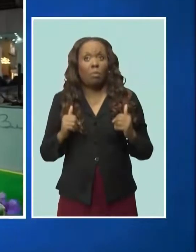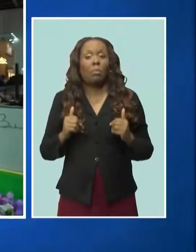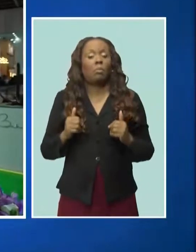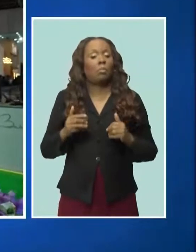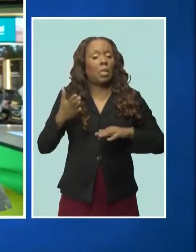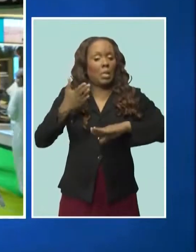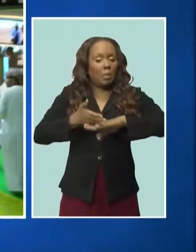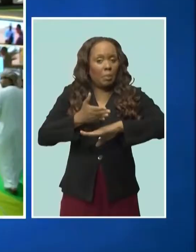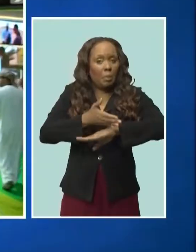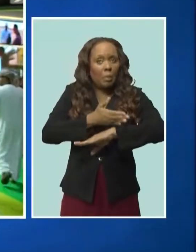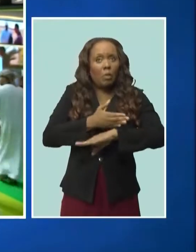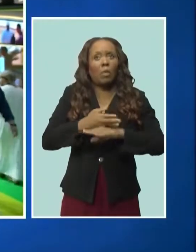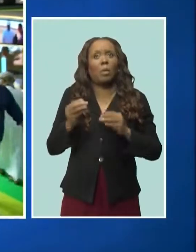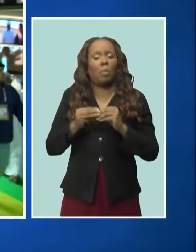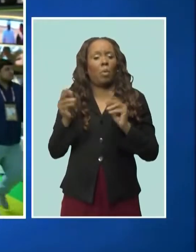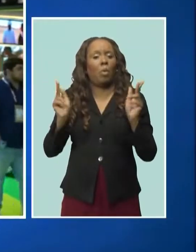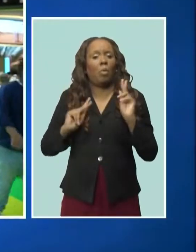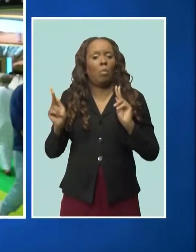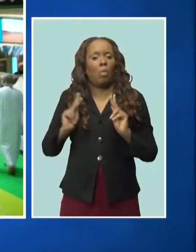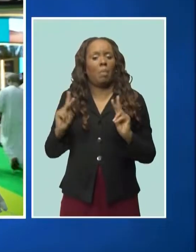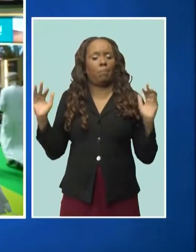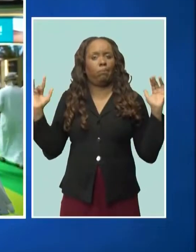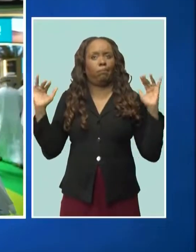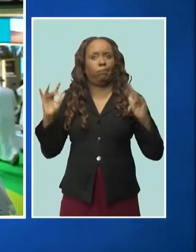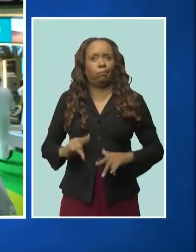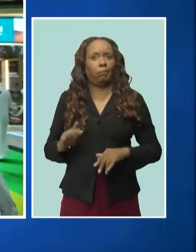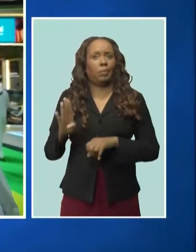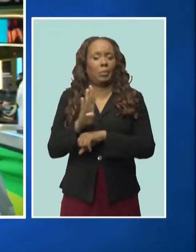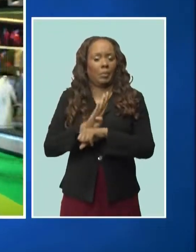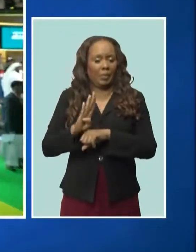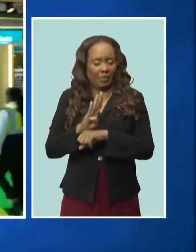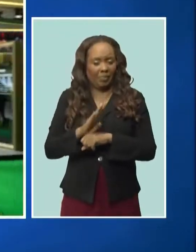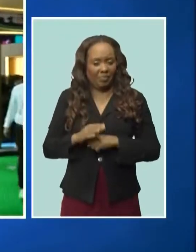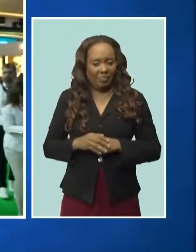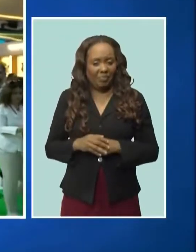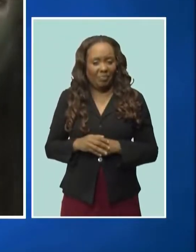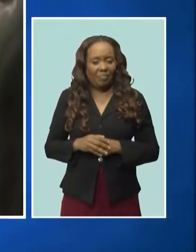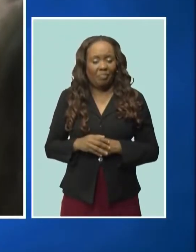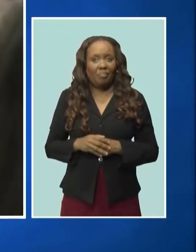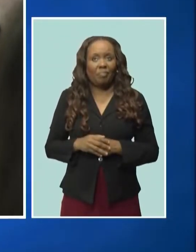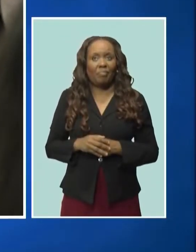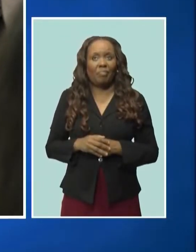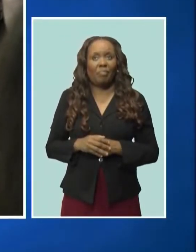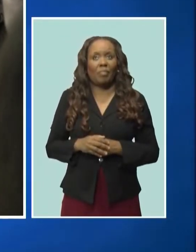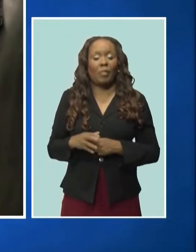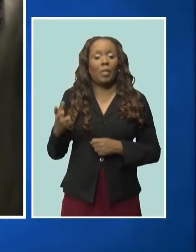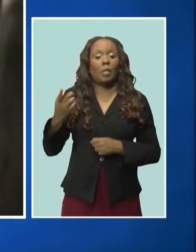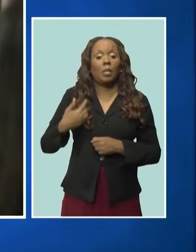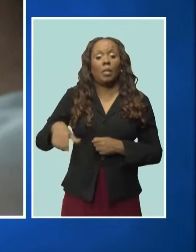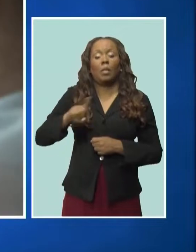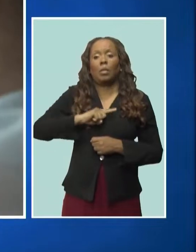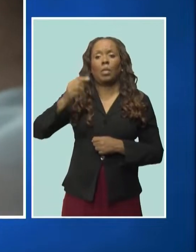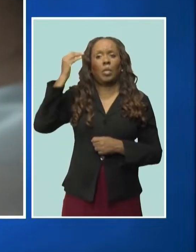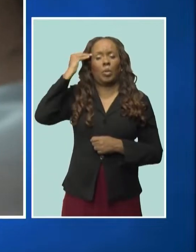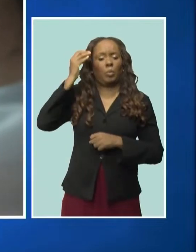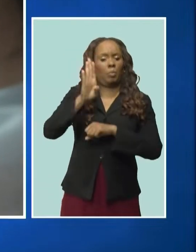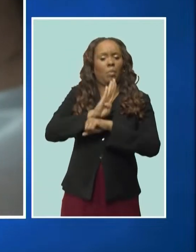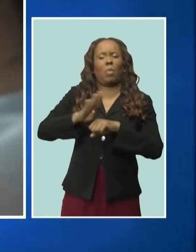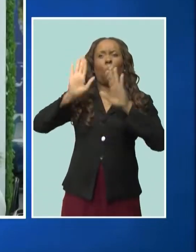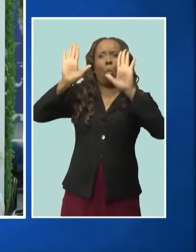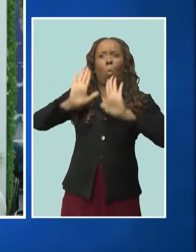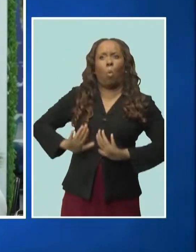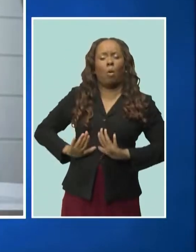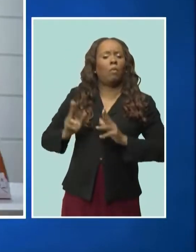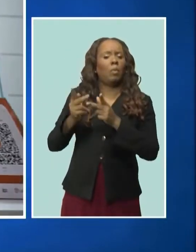improve our occupancies in Barbados in the slower months. When it's still, for us, we know is still a wonderful destination and lots to do with